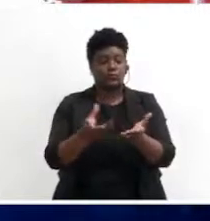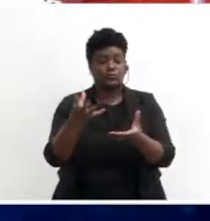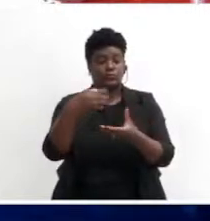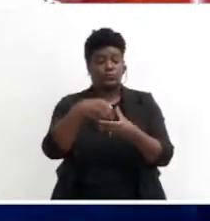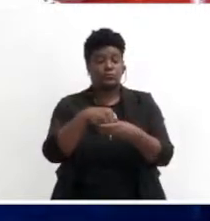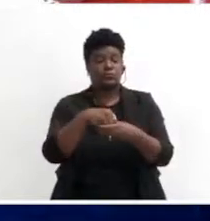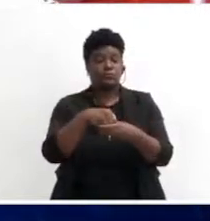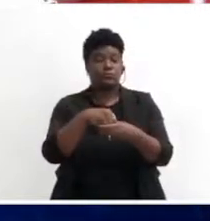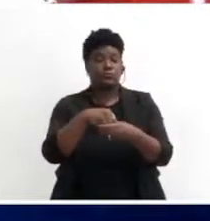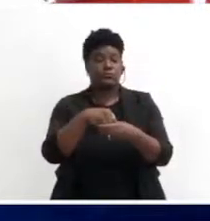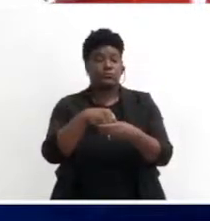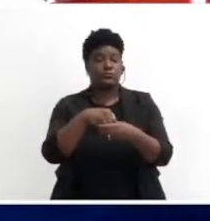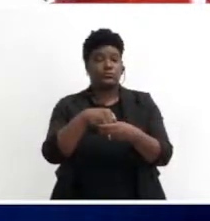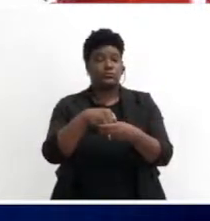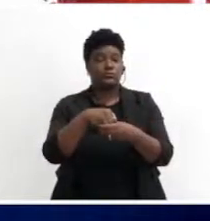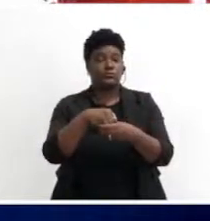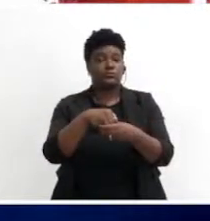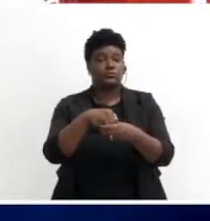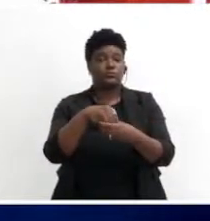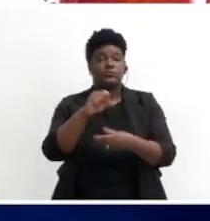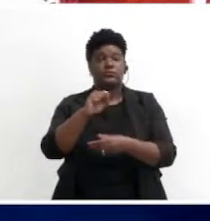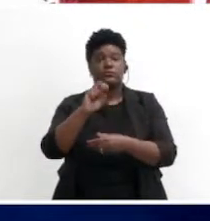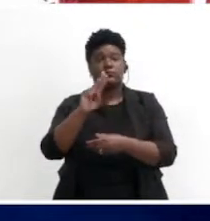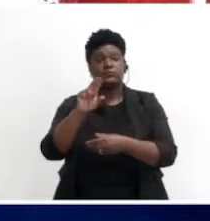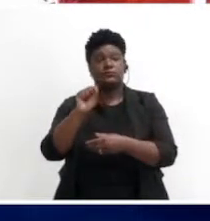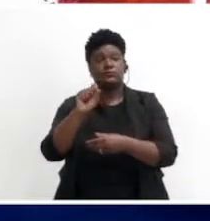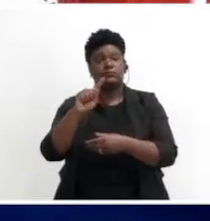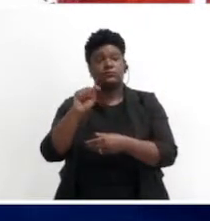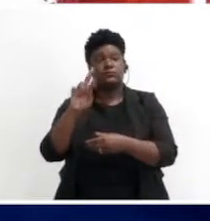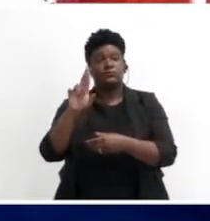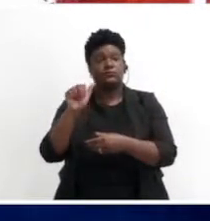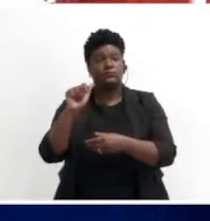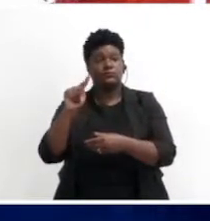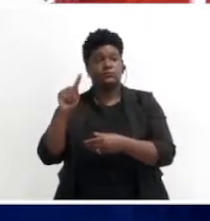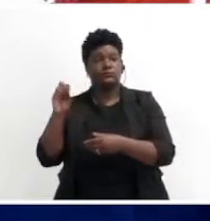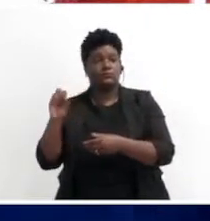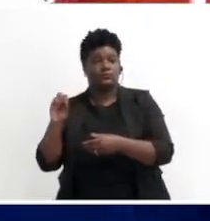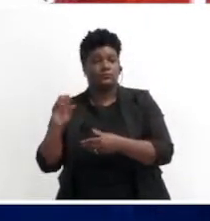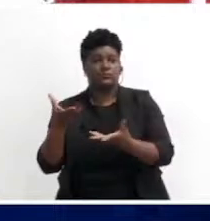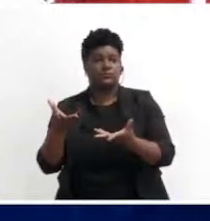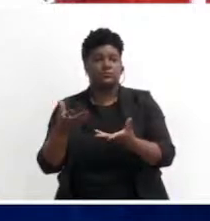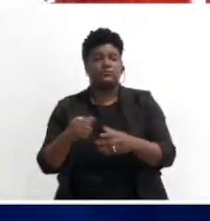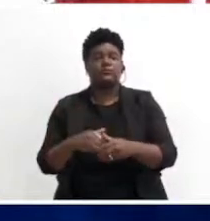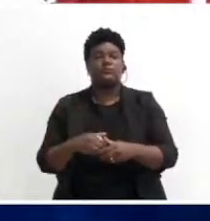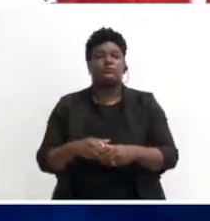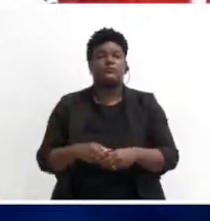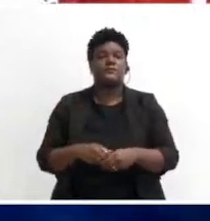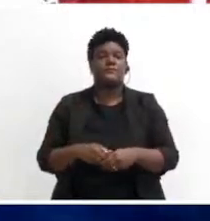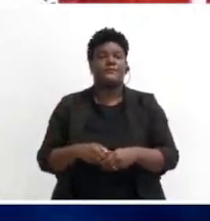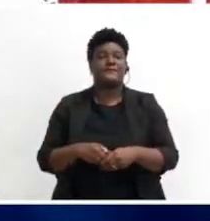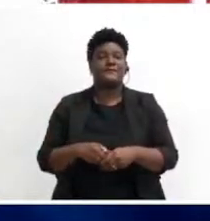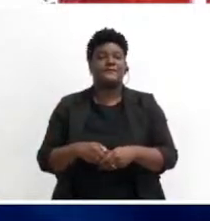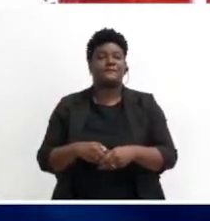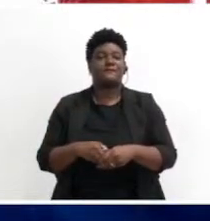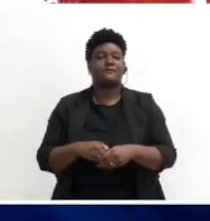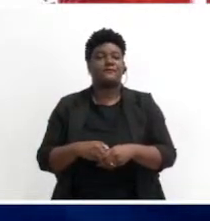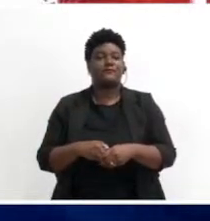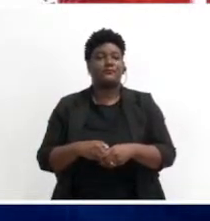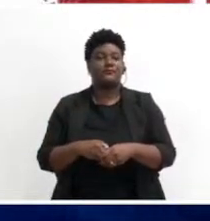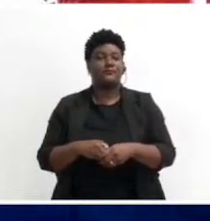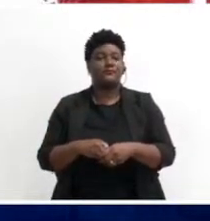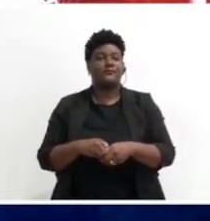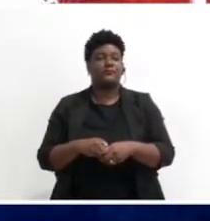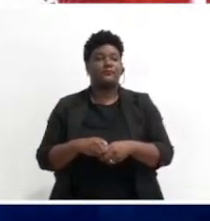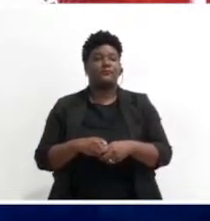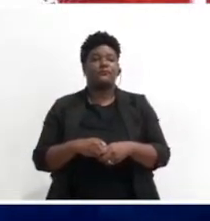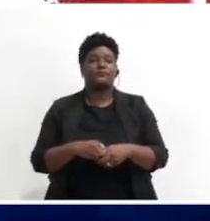the substrate. This is just going